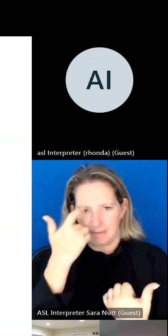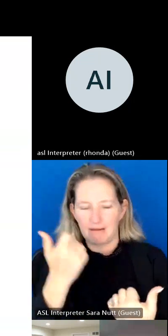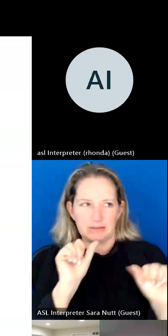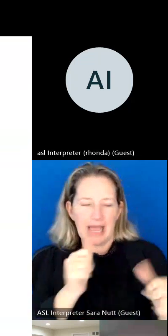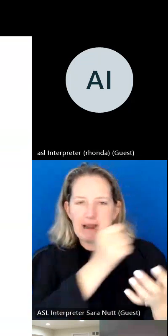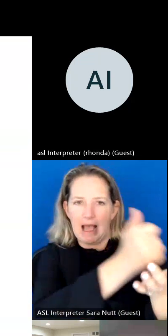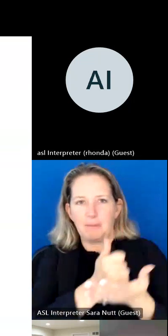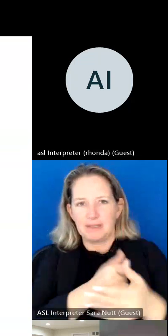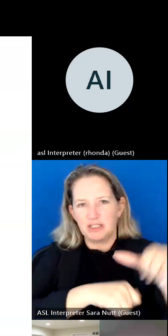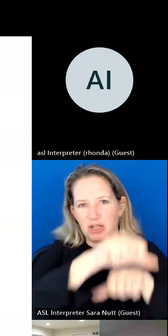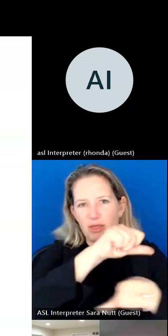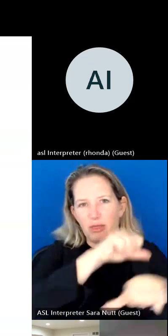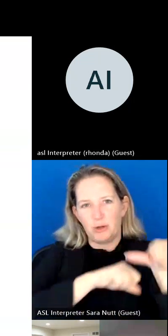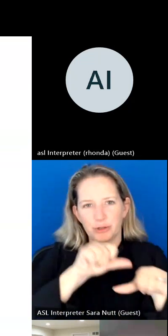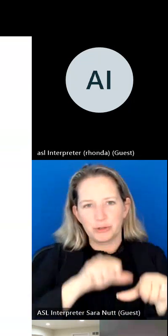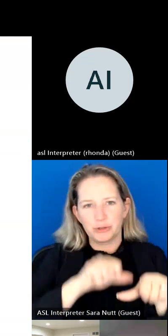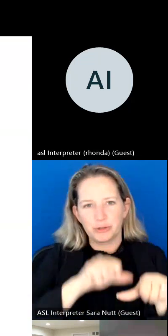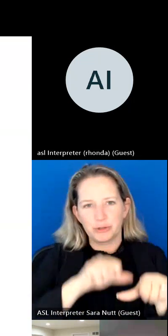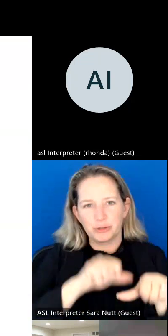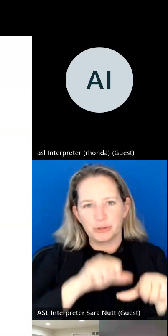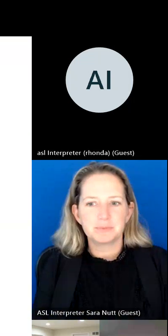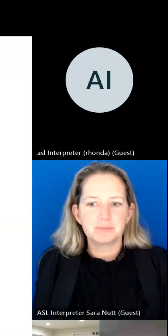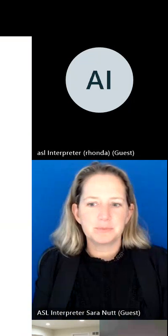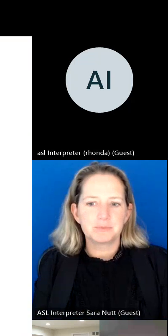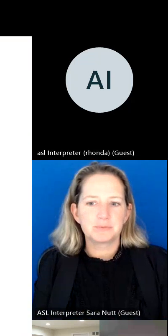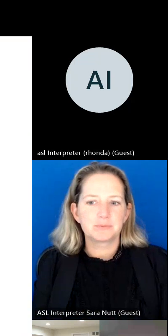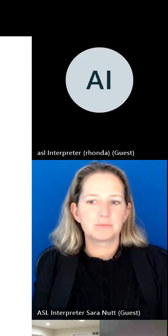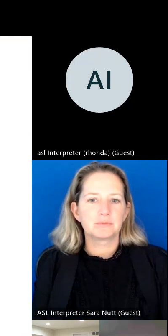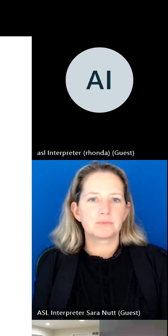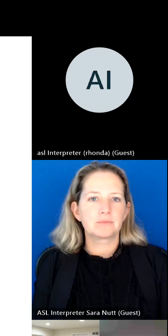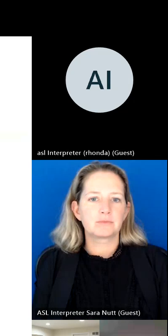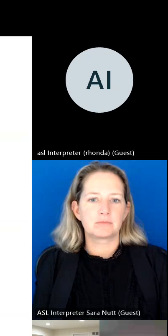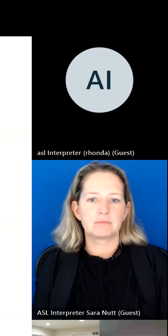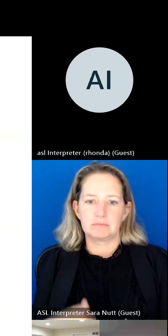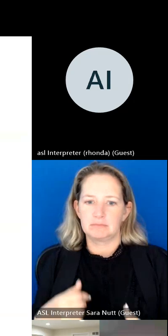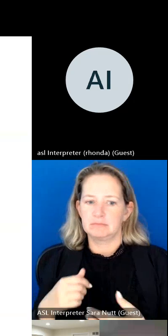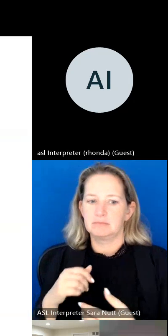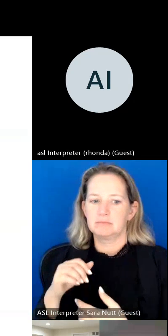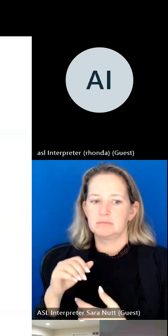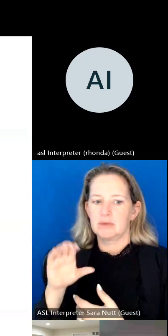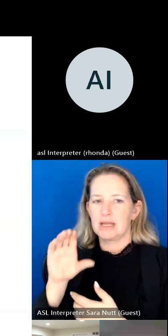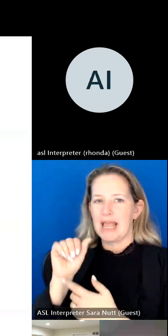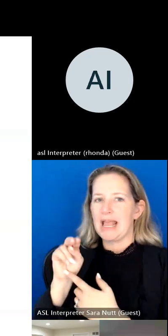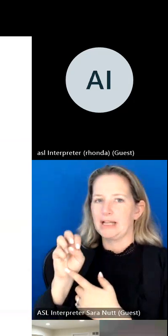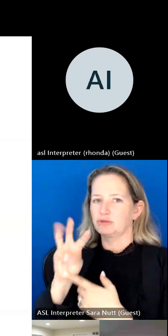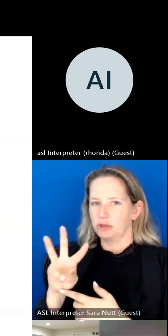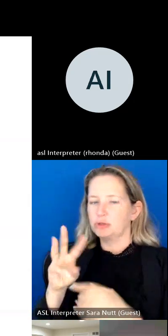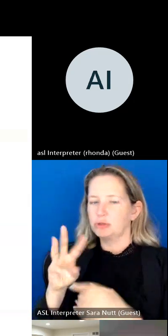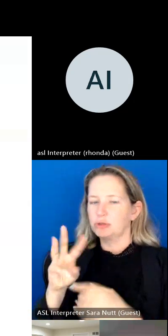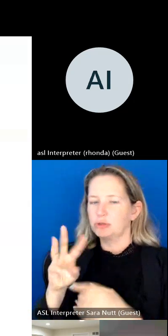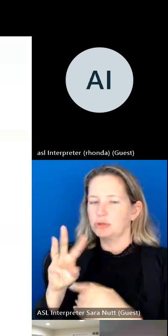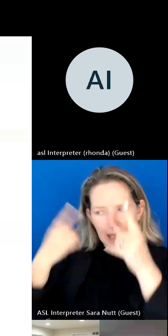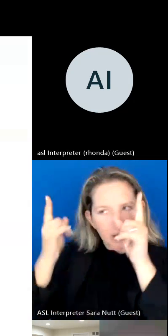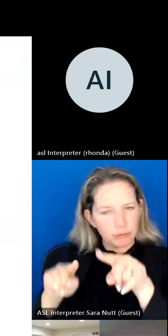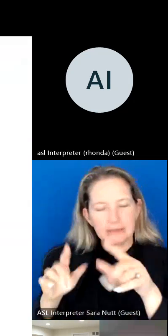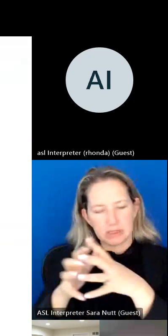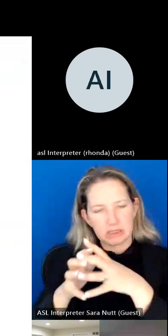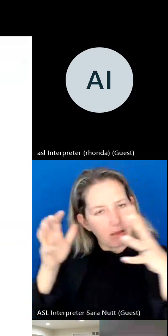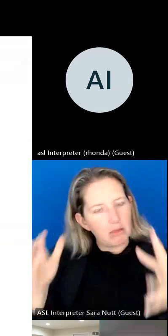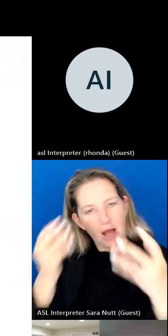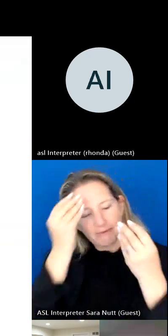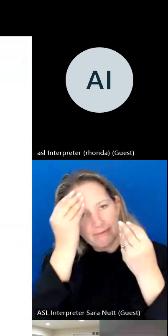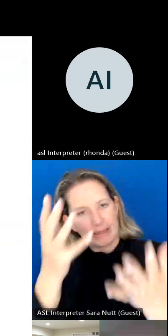And I would say that it's good, and I totally agree that it was a lot and if